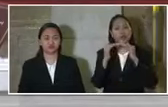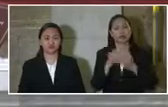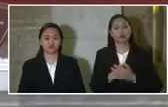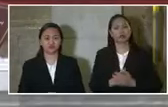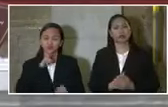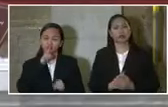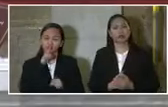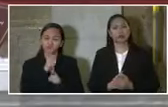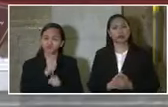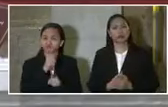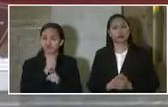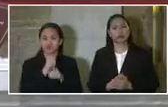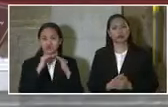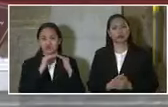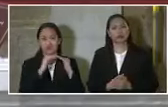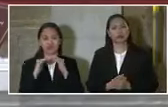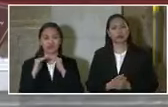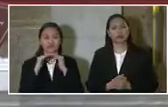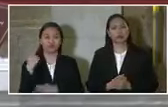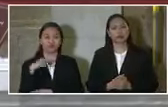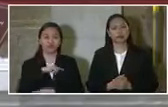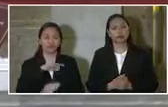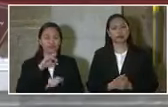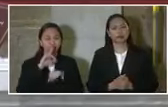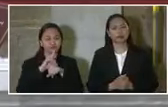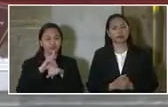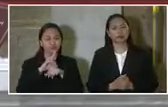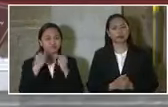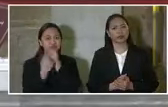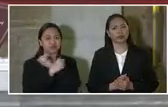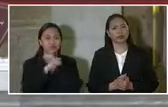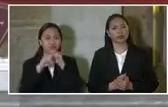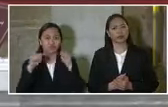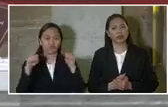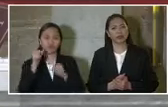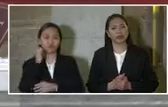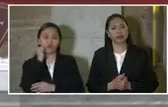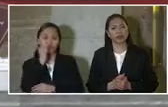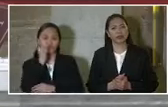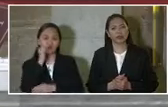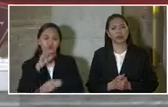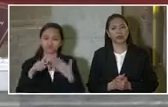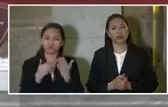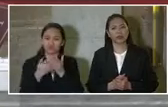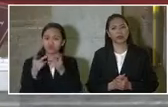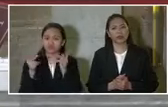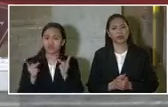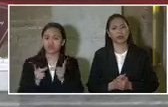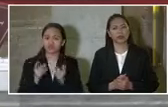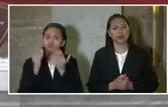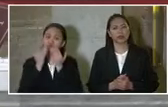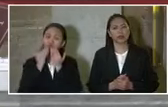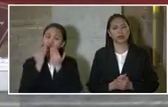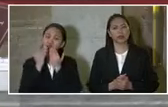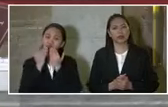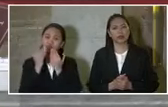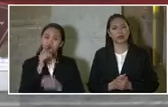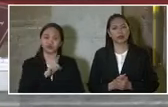is truly right and just, our duty and our salvation, always and everywhere to give you